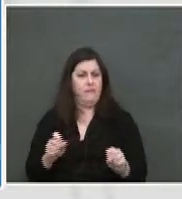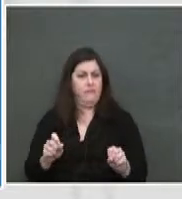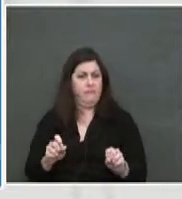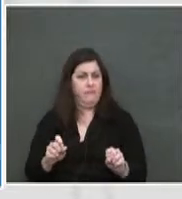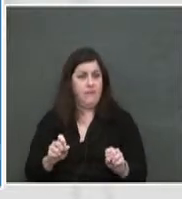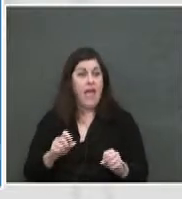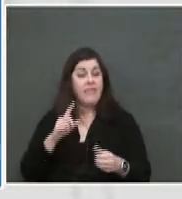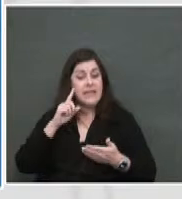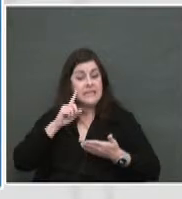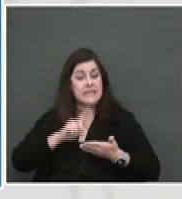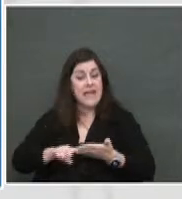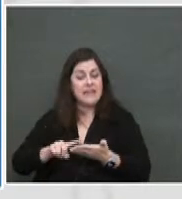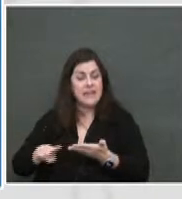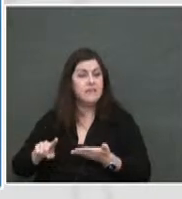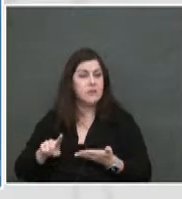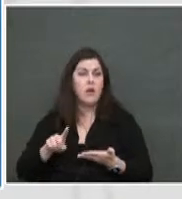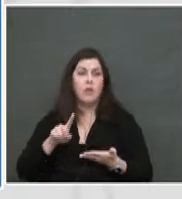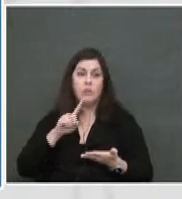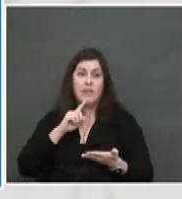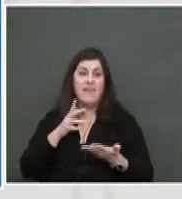cases.